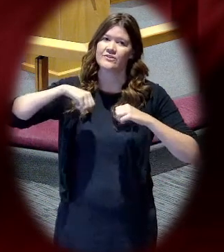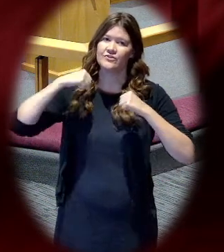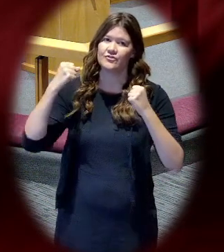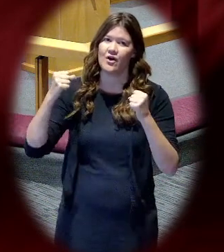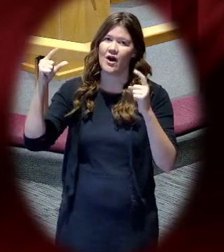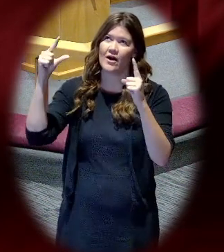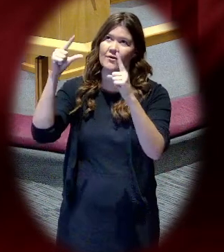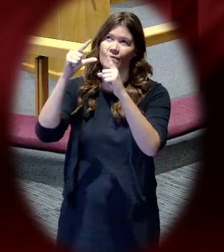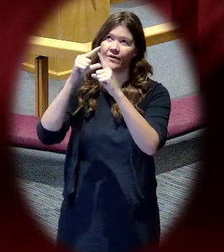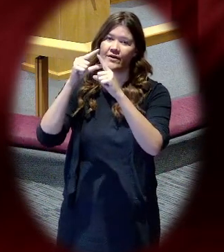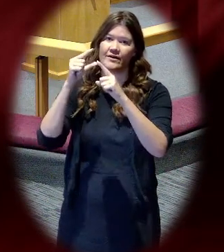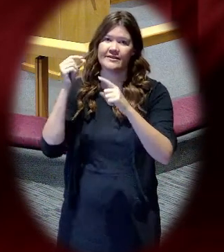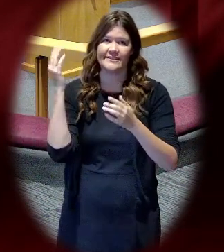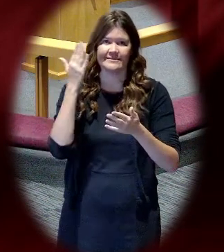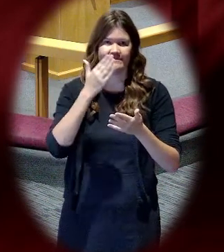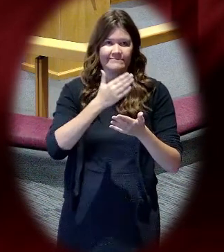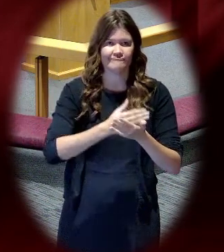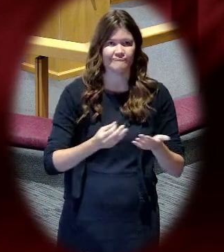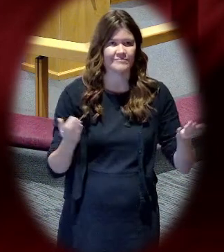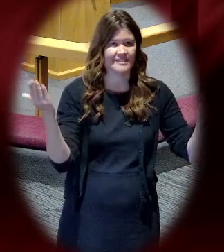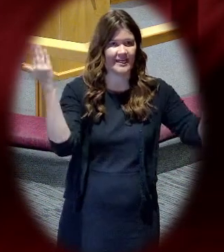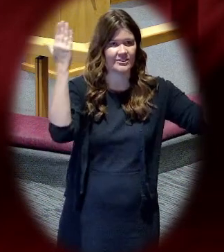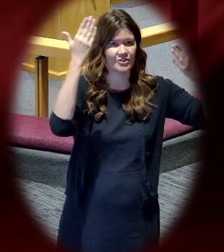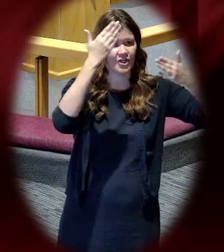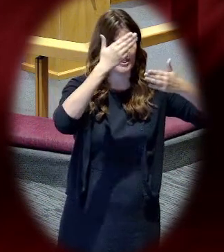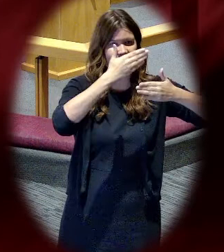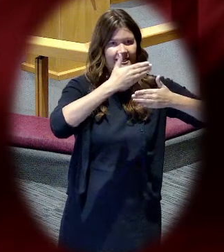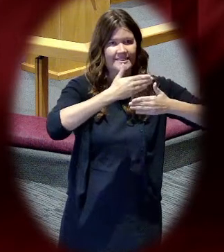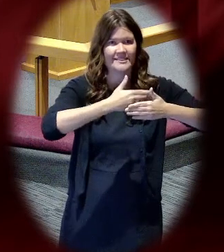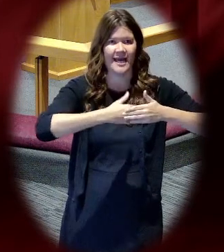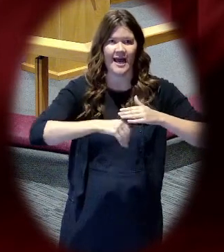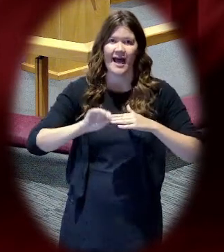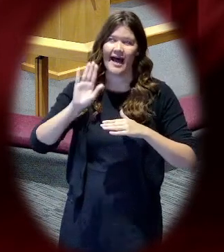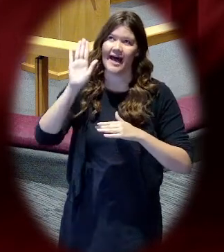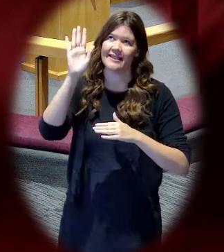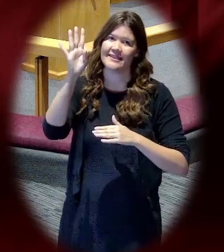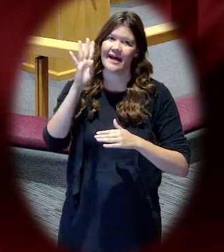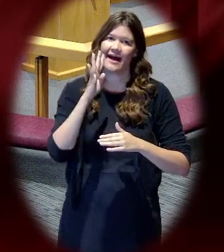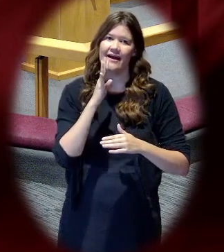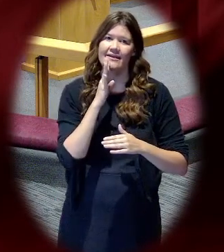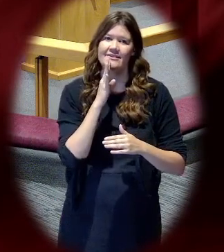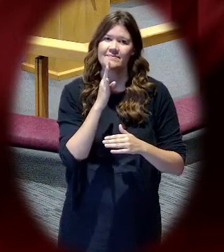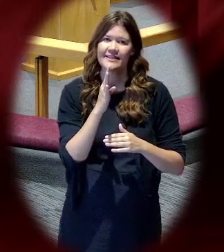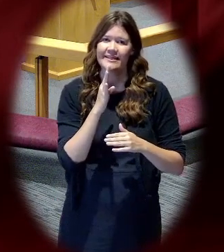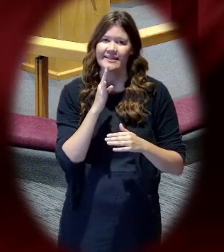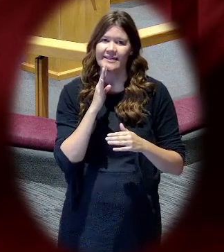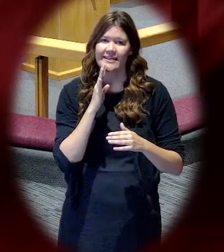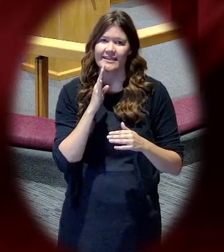Thank you.